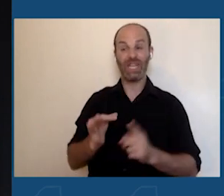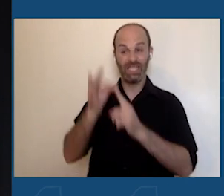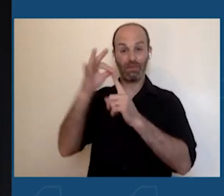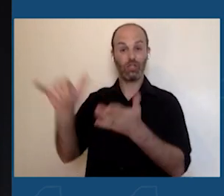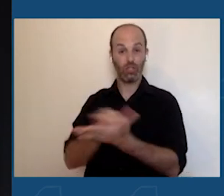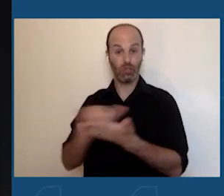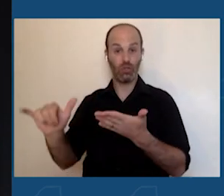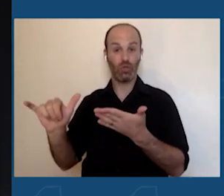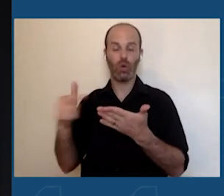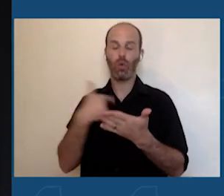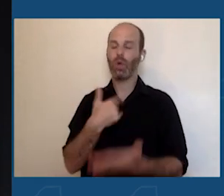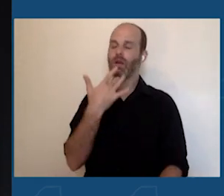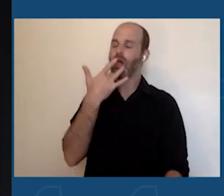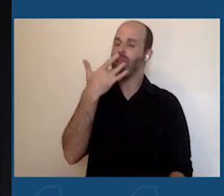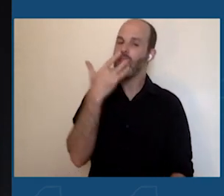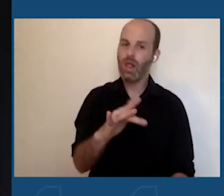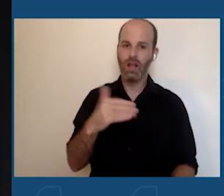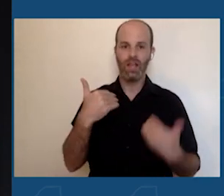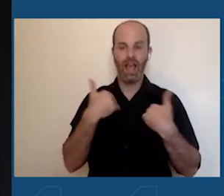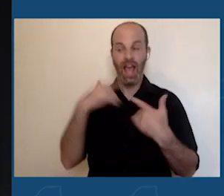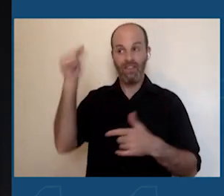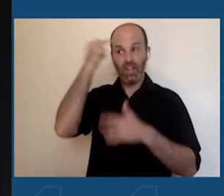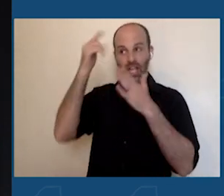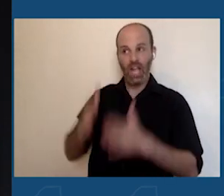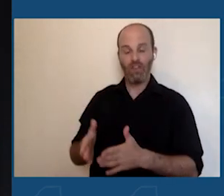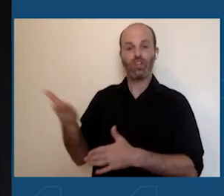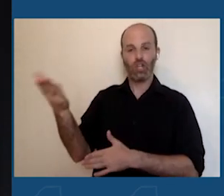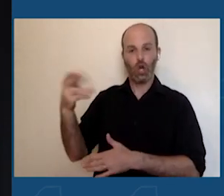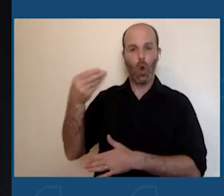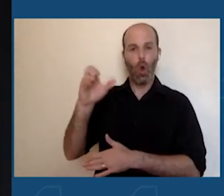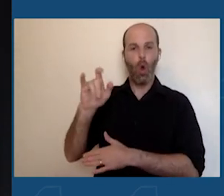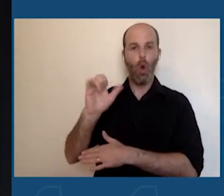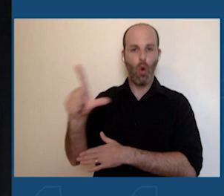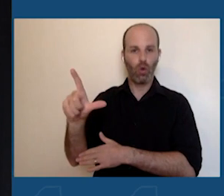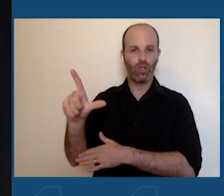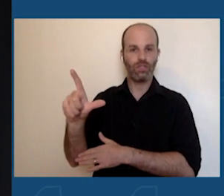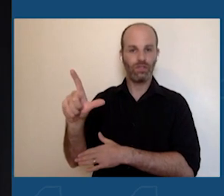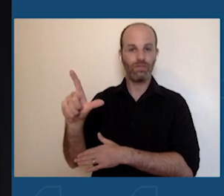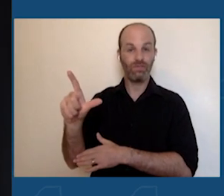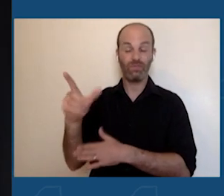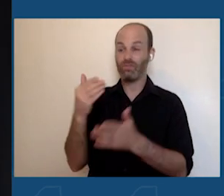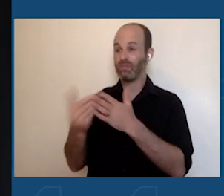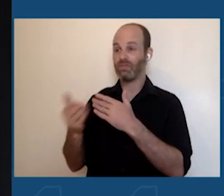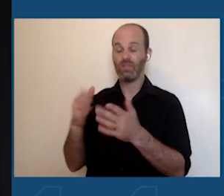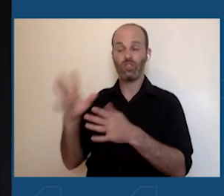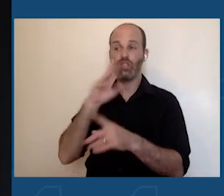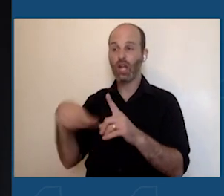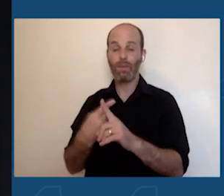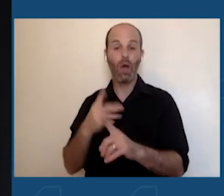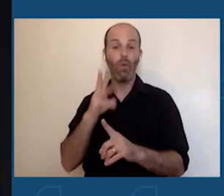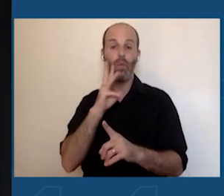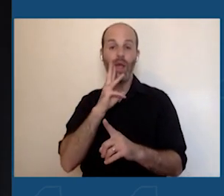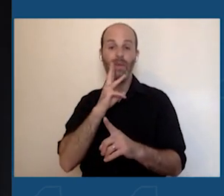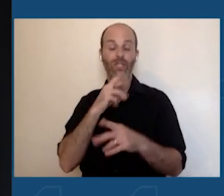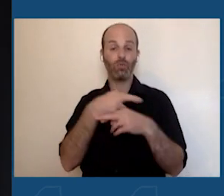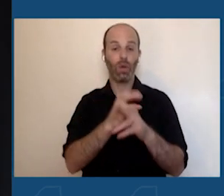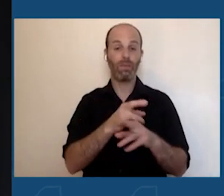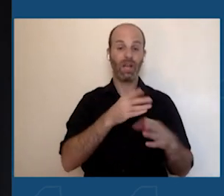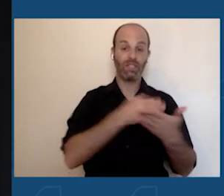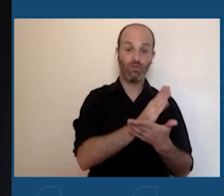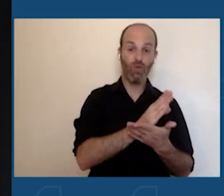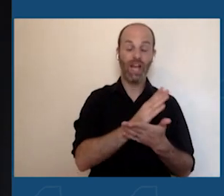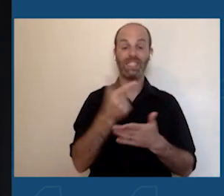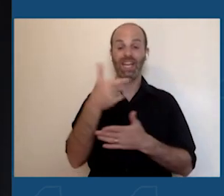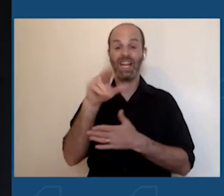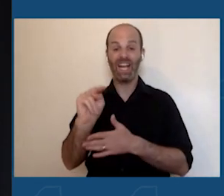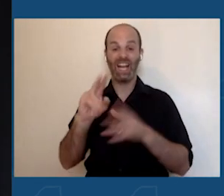have a governor like Governor Hochul. Whether it is women's reproductive rights, gun issues, or the environment, I